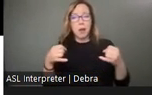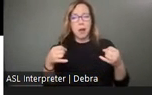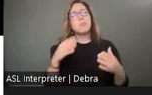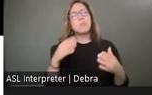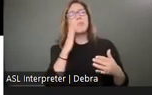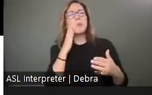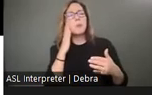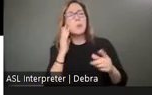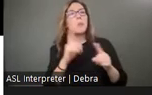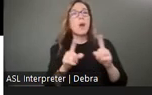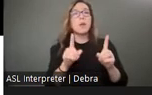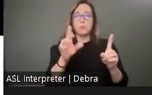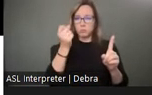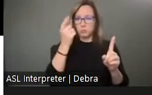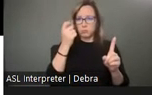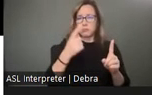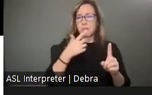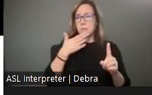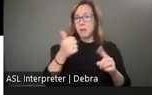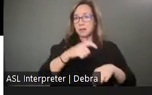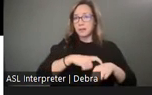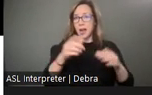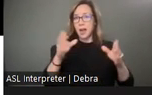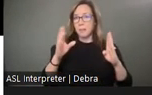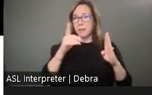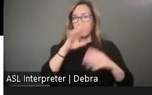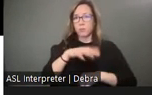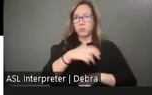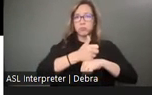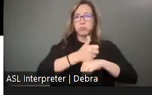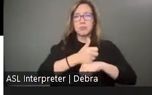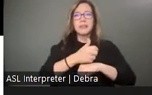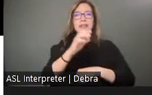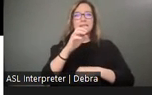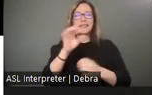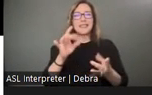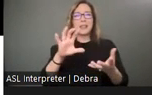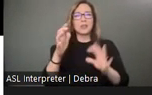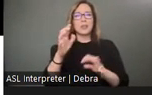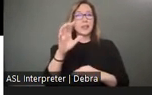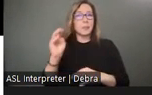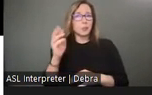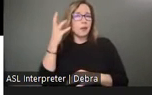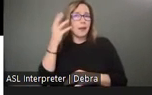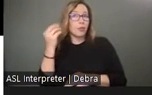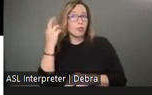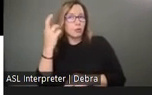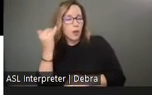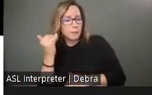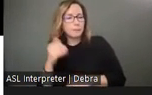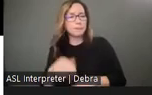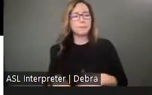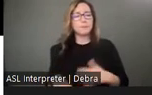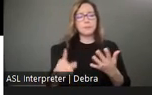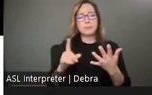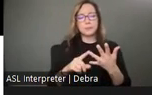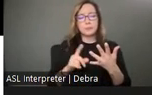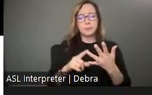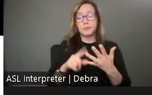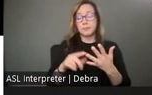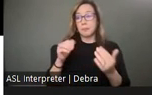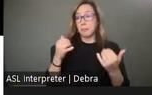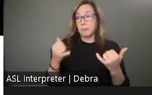also discuss the best timeline for implementing disaster case management and why. And then we'll really get into what the modern approach is and